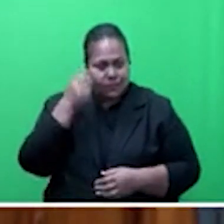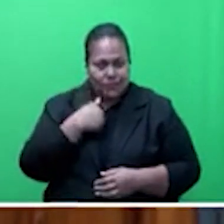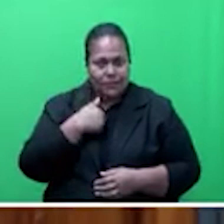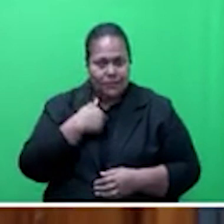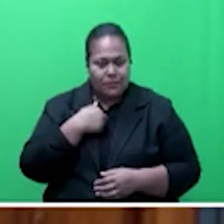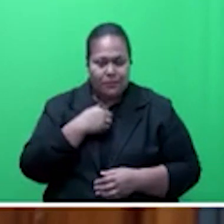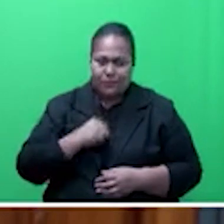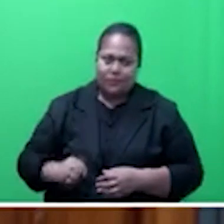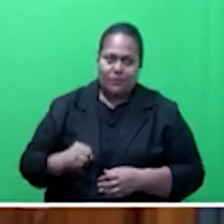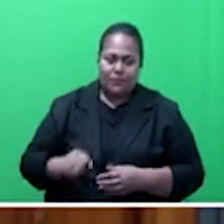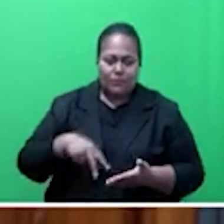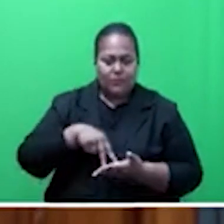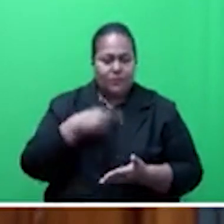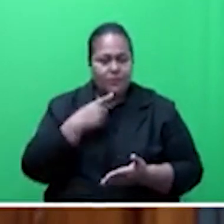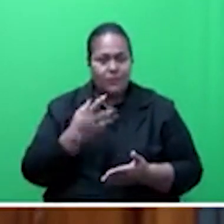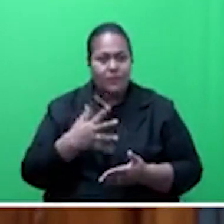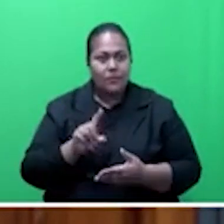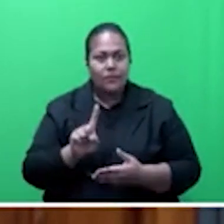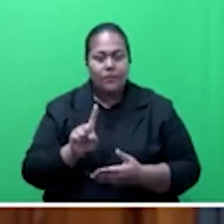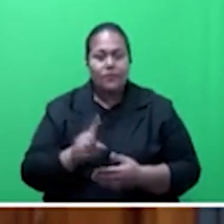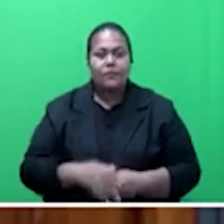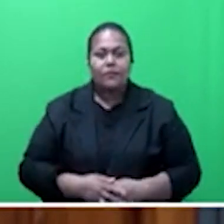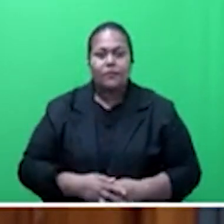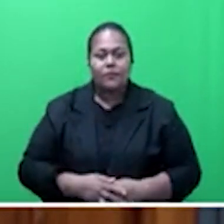order, the objection understanding order 51. But